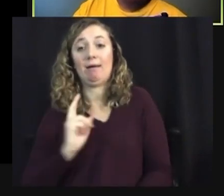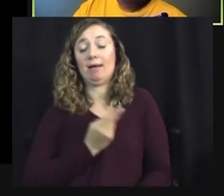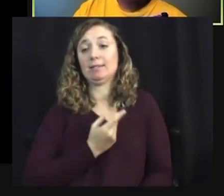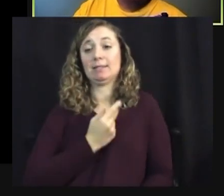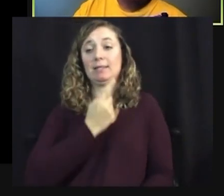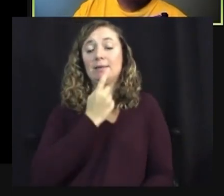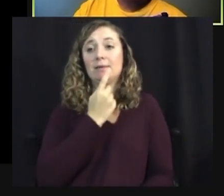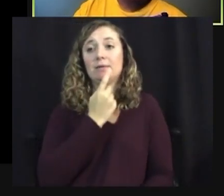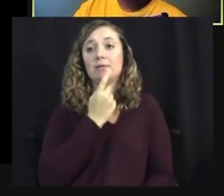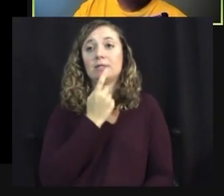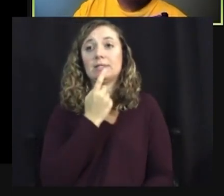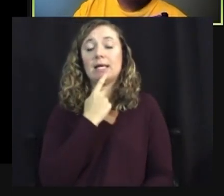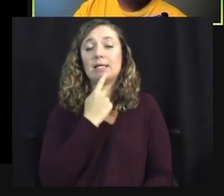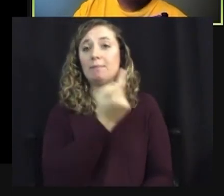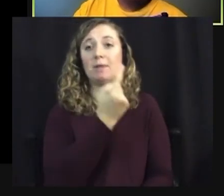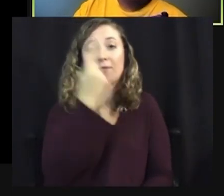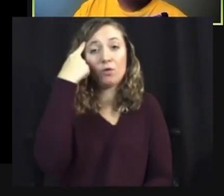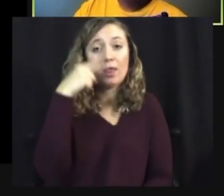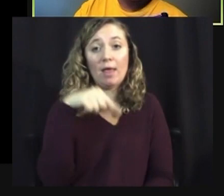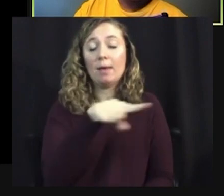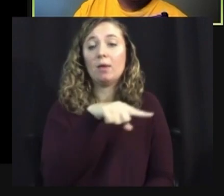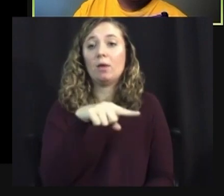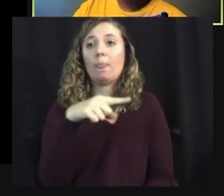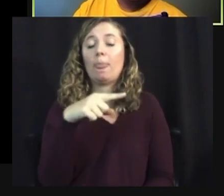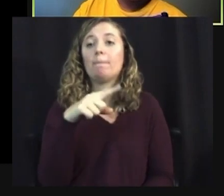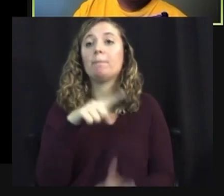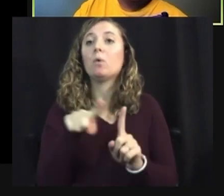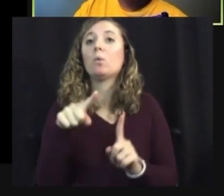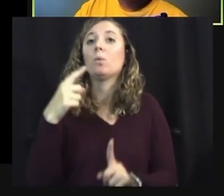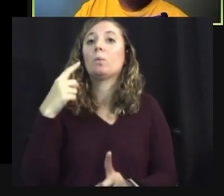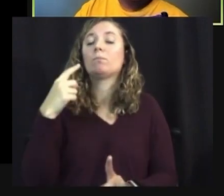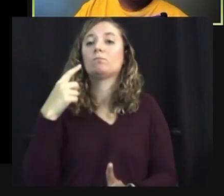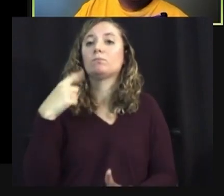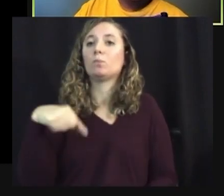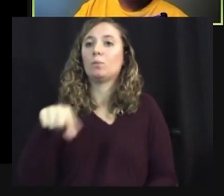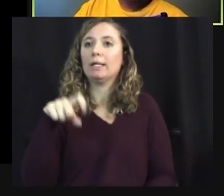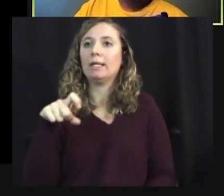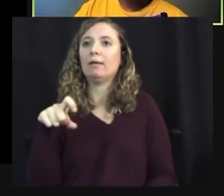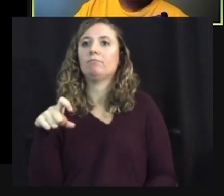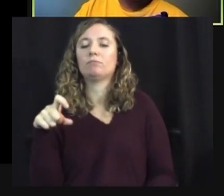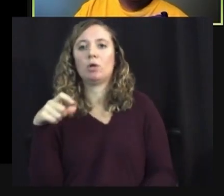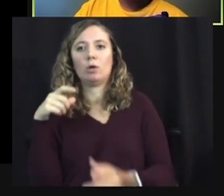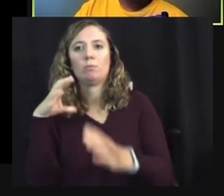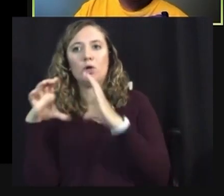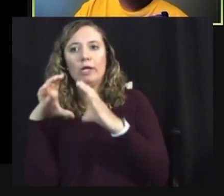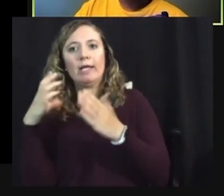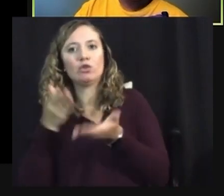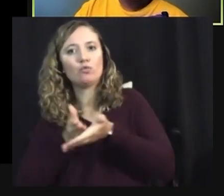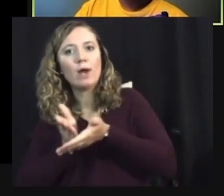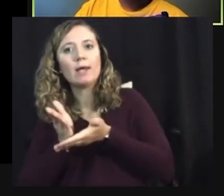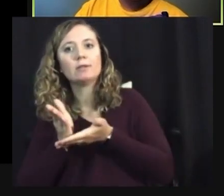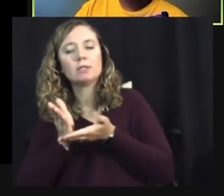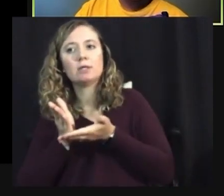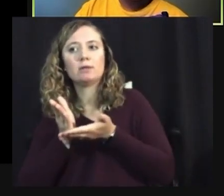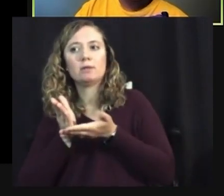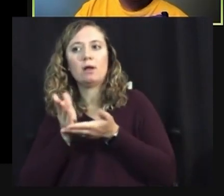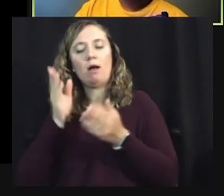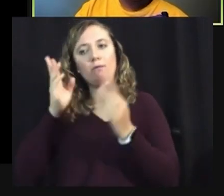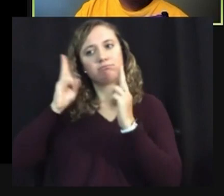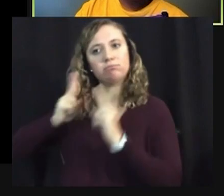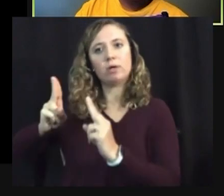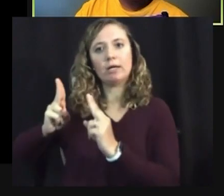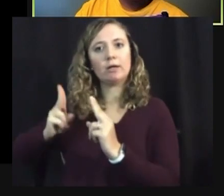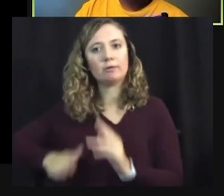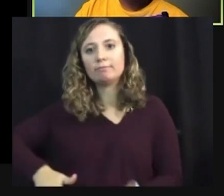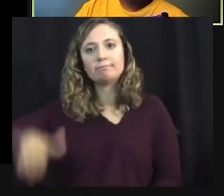need their communication rights observed from the moment they are born. After that, they can speak for themselves